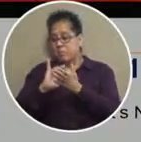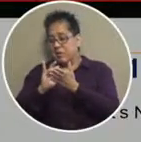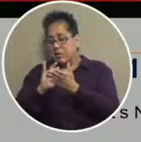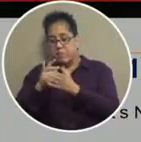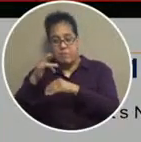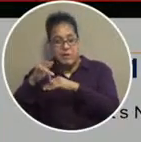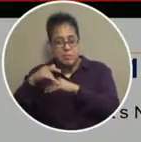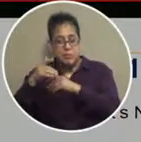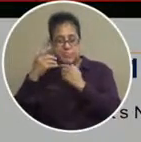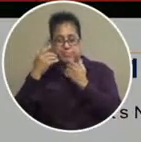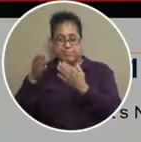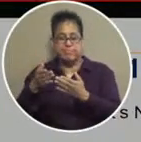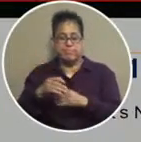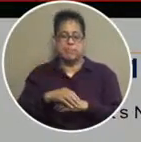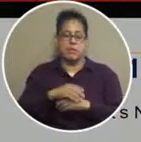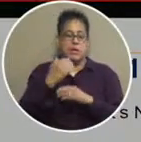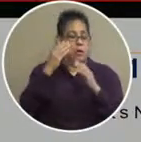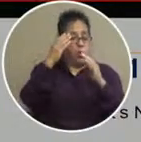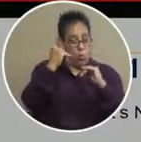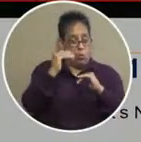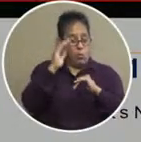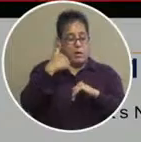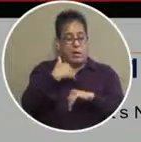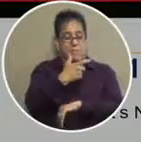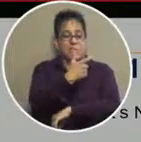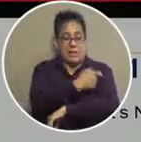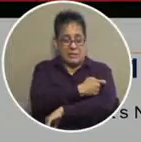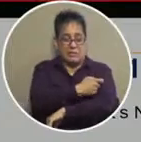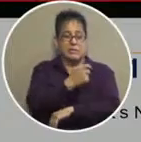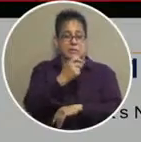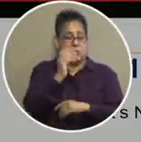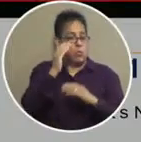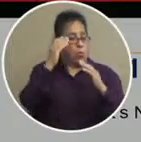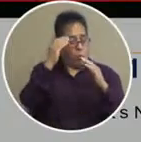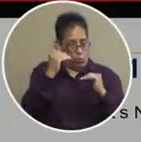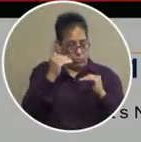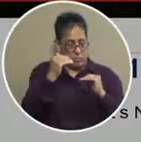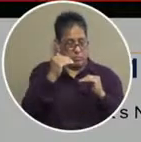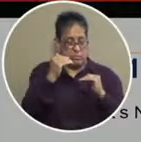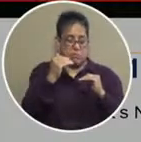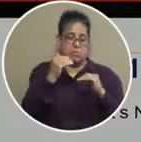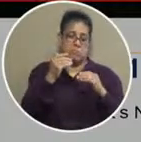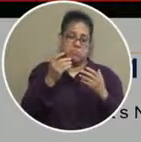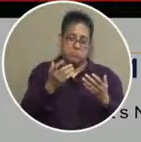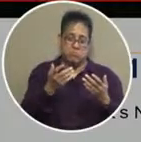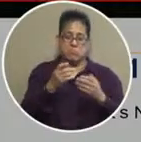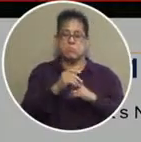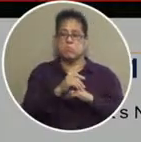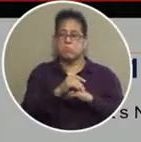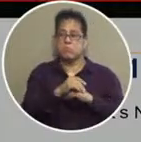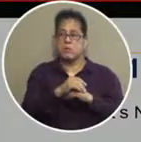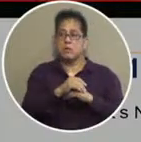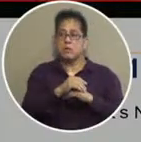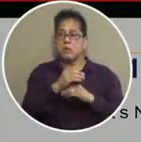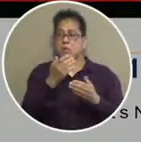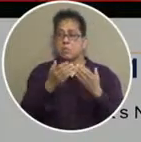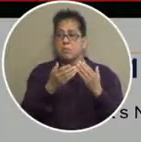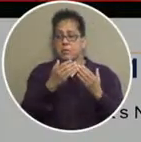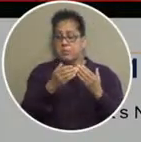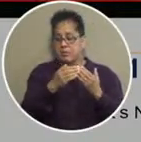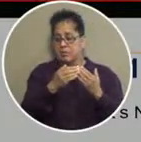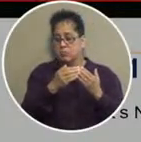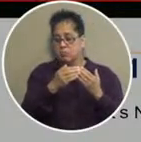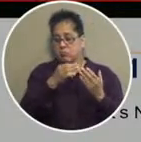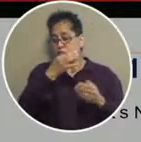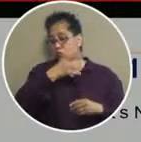available. We're hoping that we should have the vaccine available at a later time,